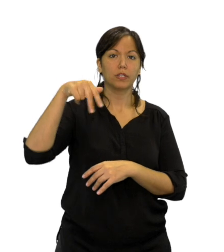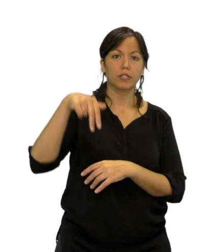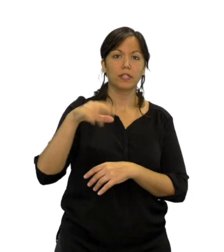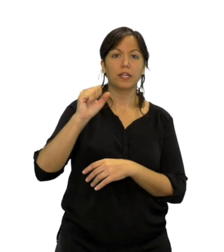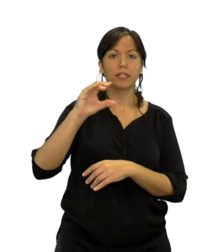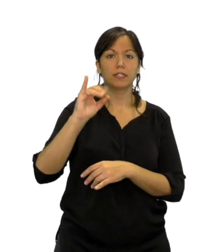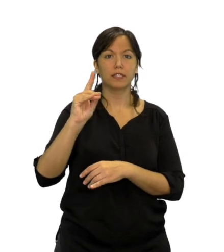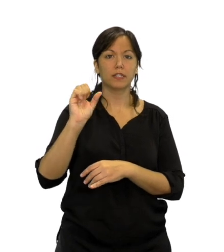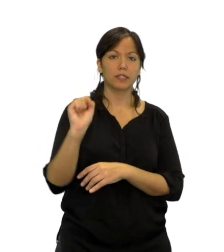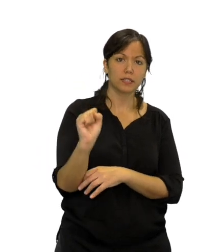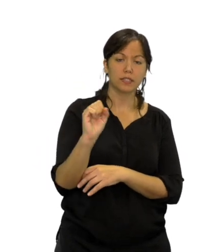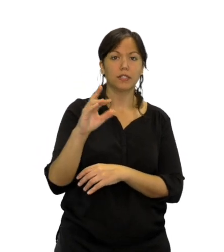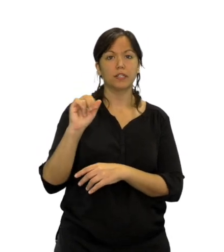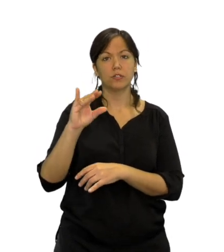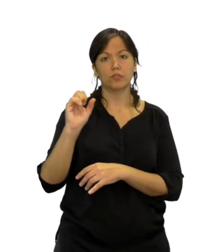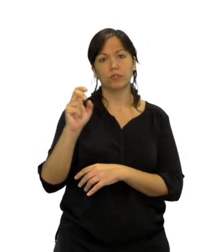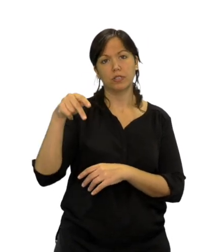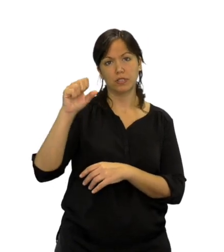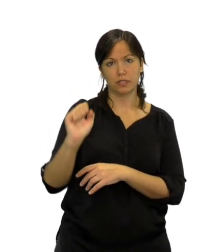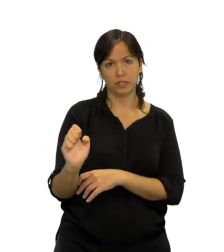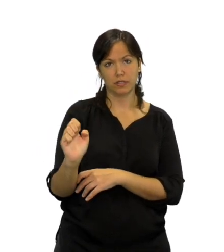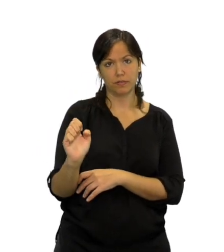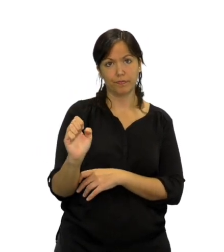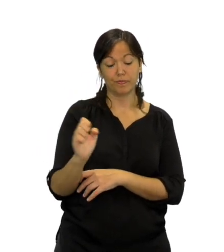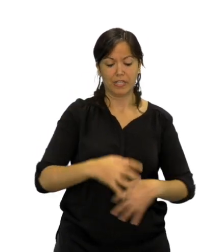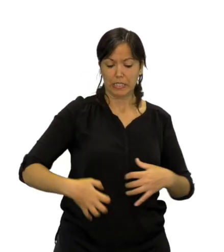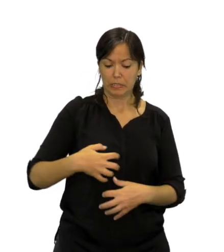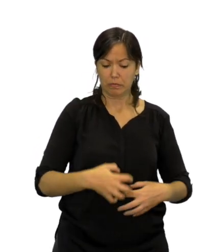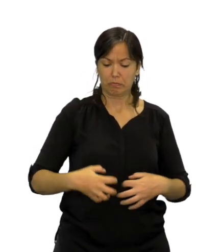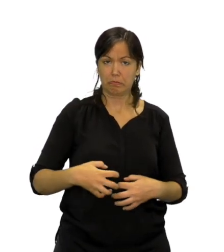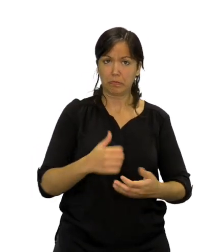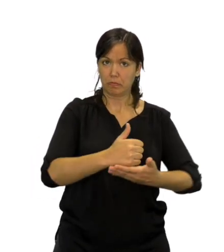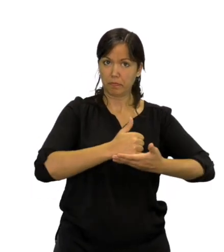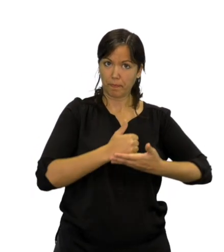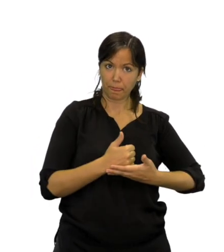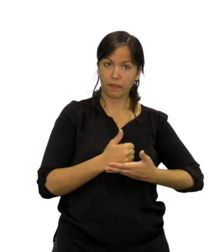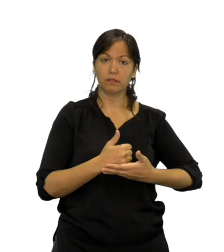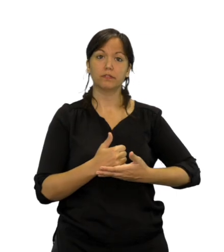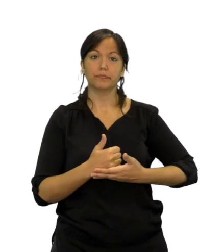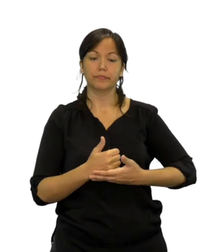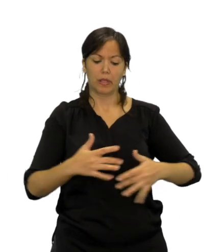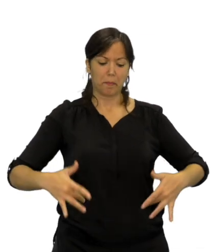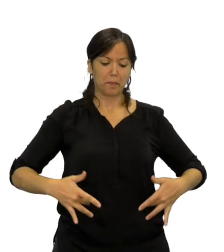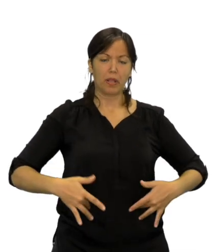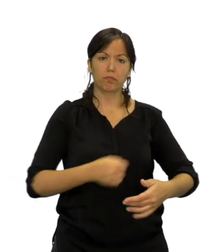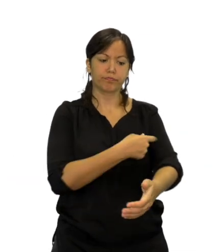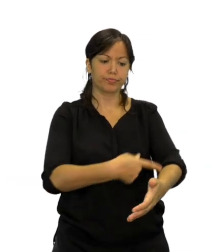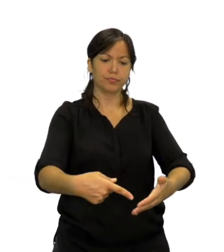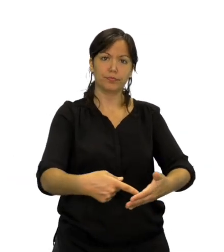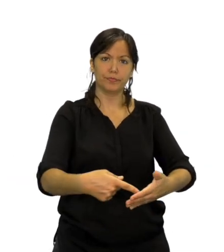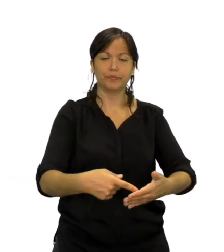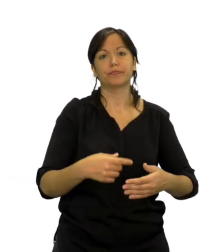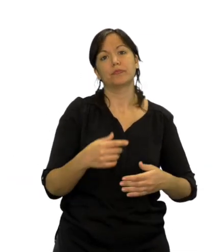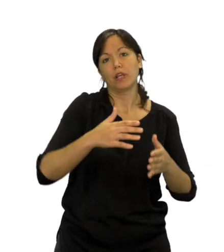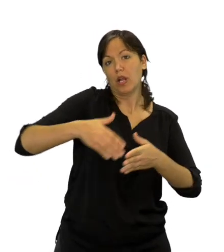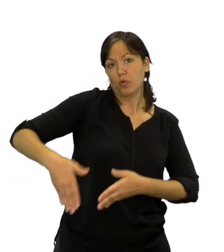saponin, acids, resins, and phytoestrogens. It has digestive properties, stimulates blood flow in the pelvic area